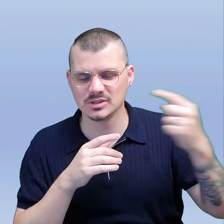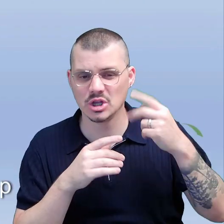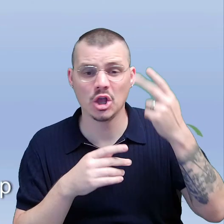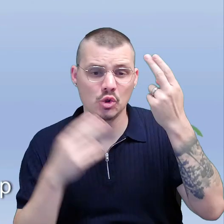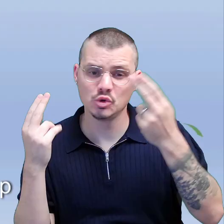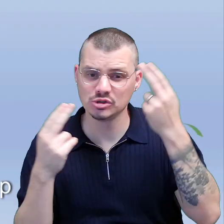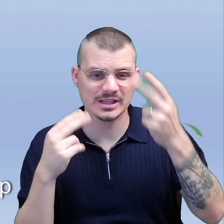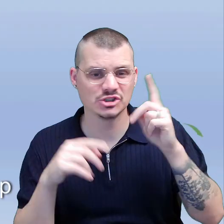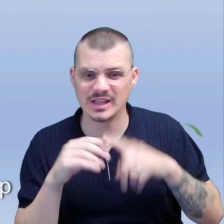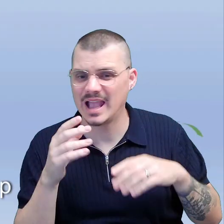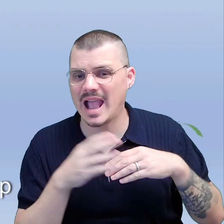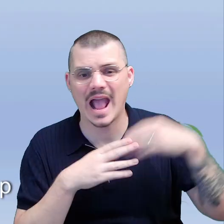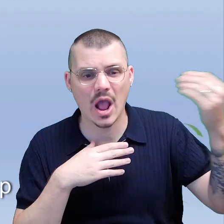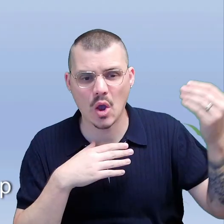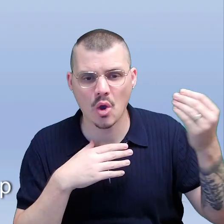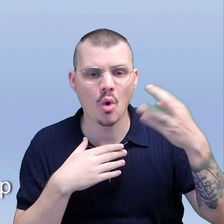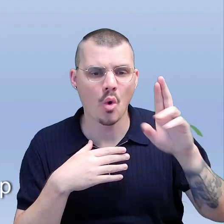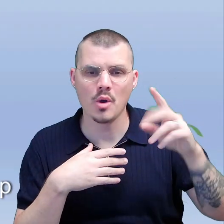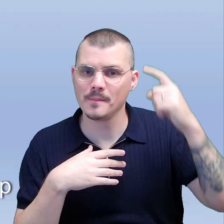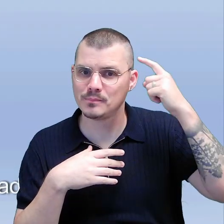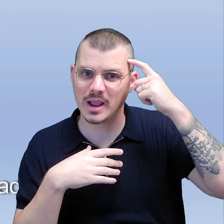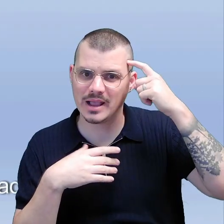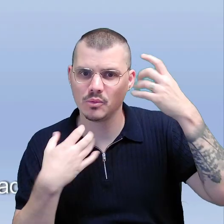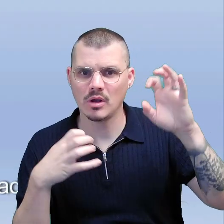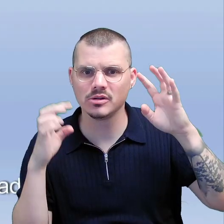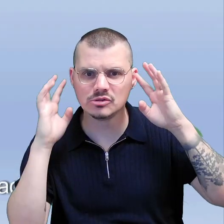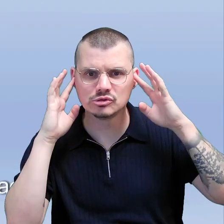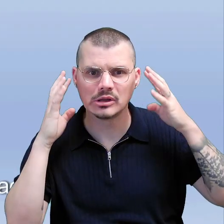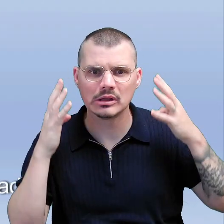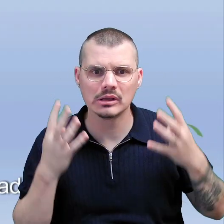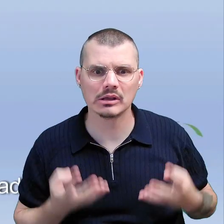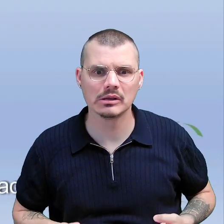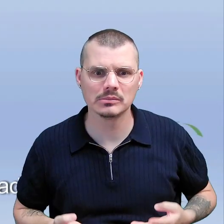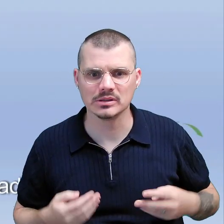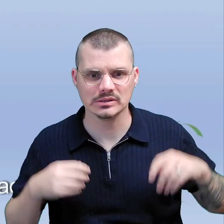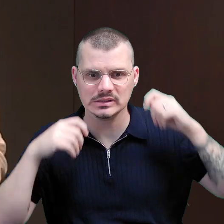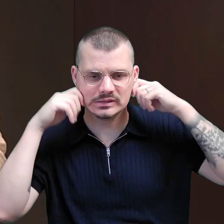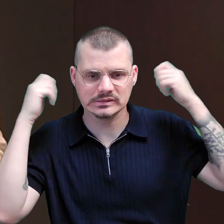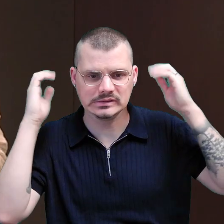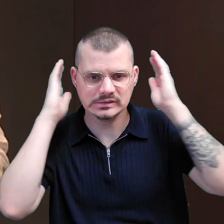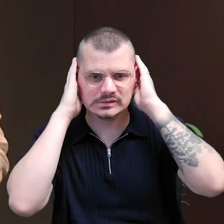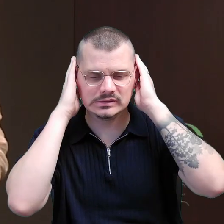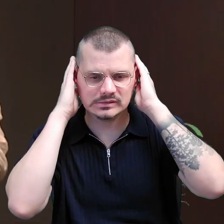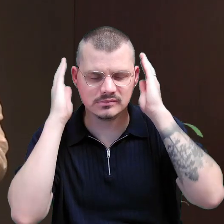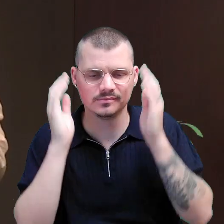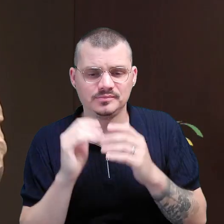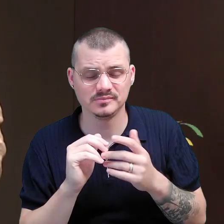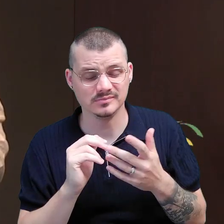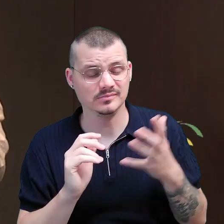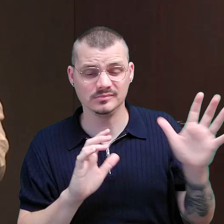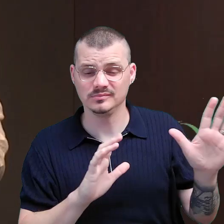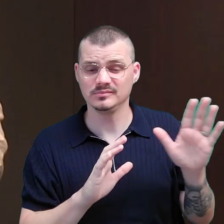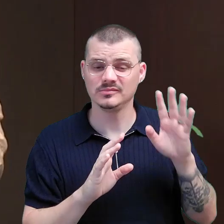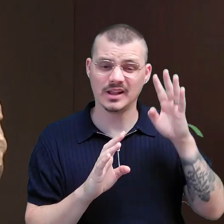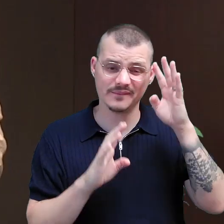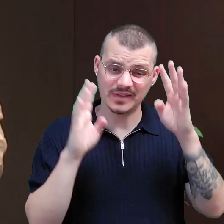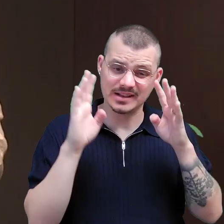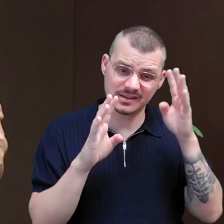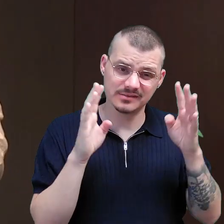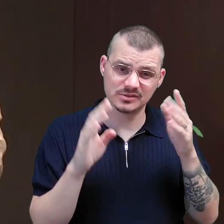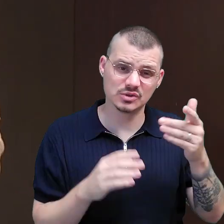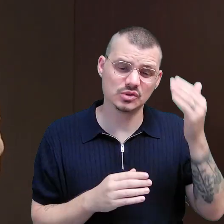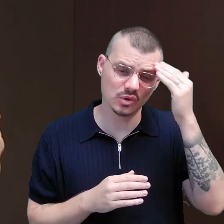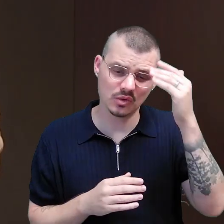to keep in the hallucinations, or to keep their brains from dripping out of their head. And it was really